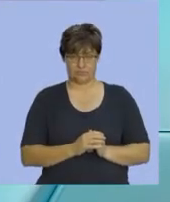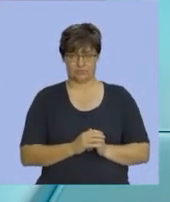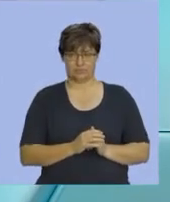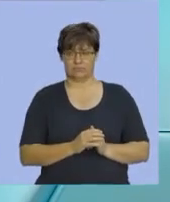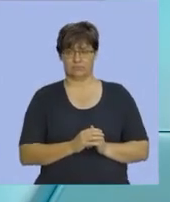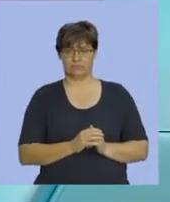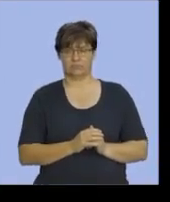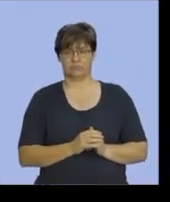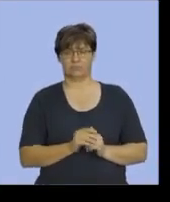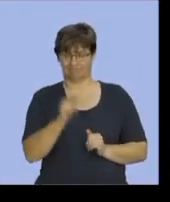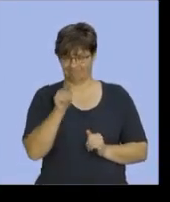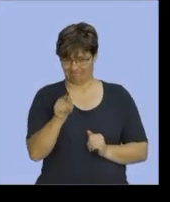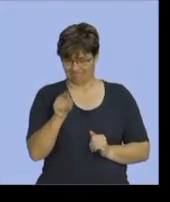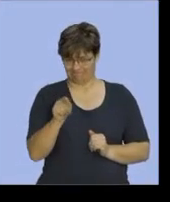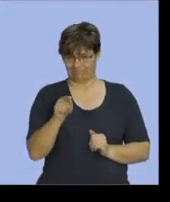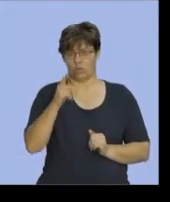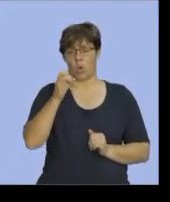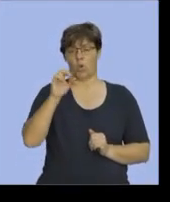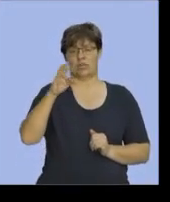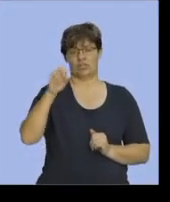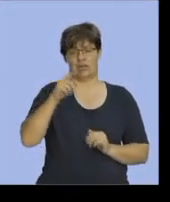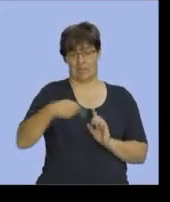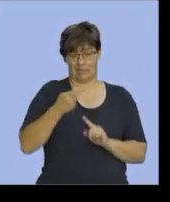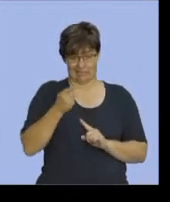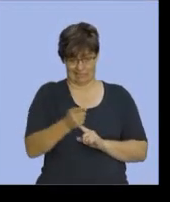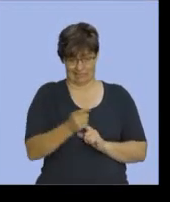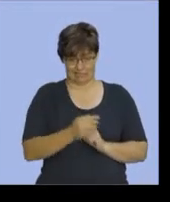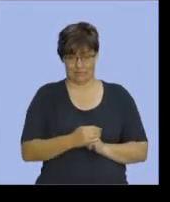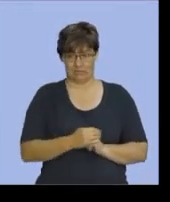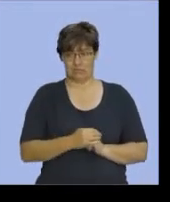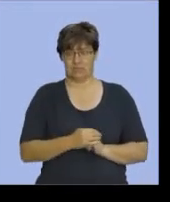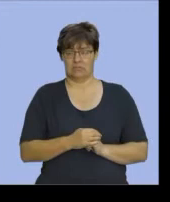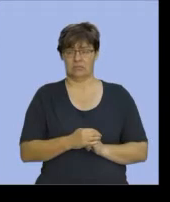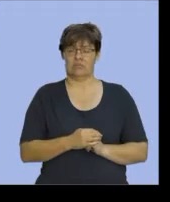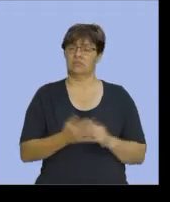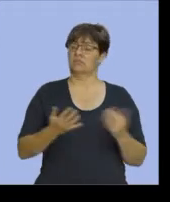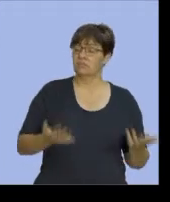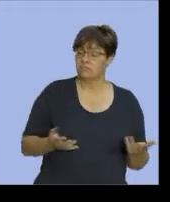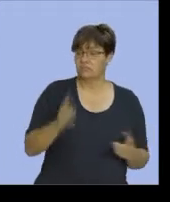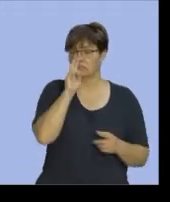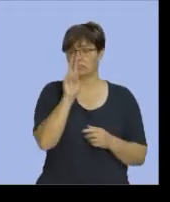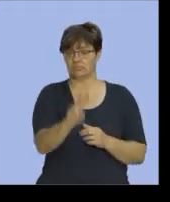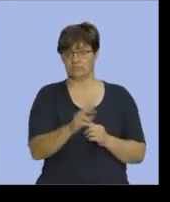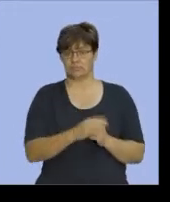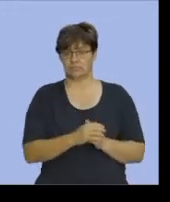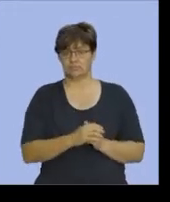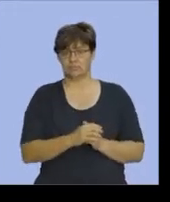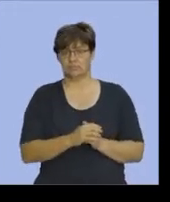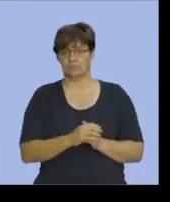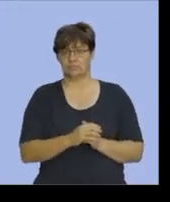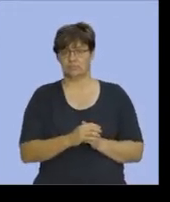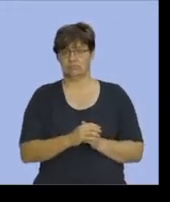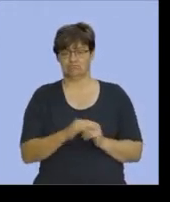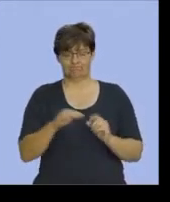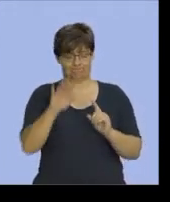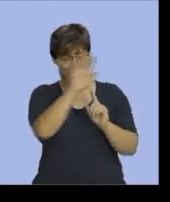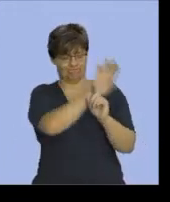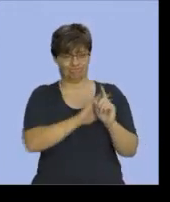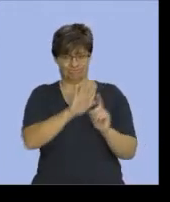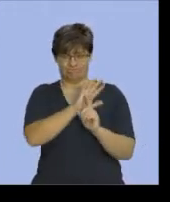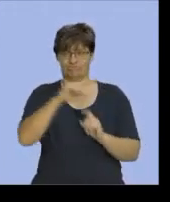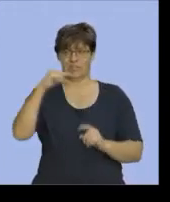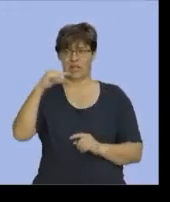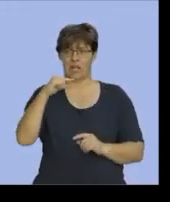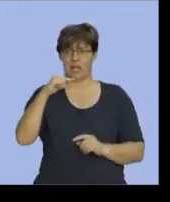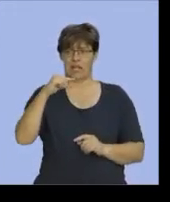0. So that's what the origin is all about. Now, if we look at a Cartesian plane and